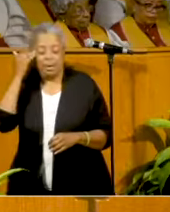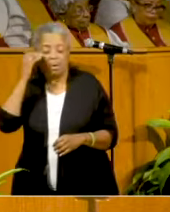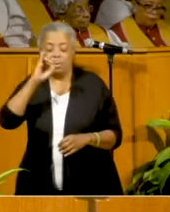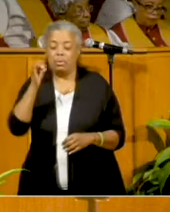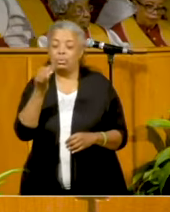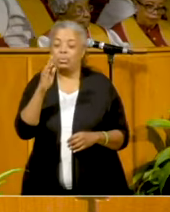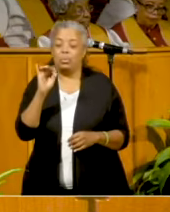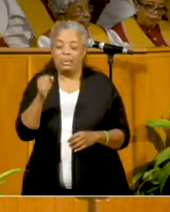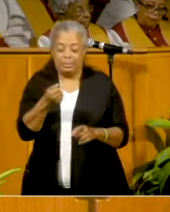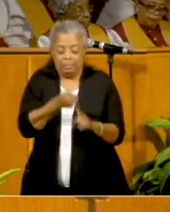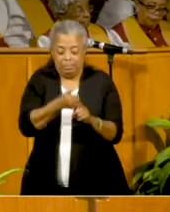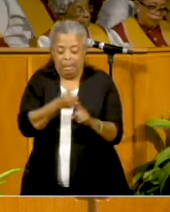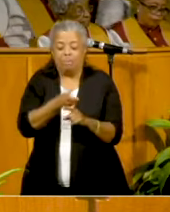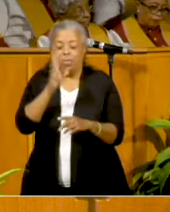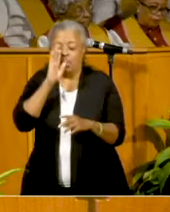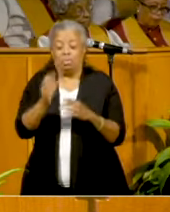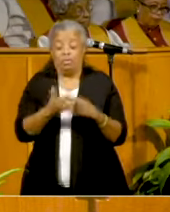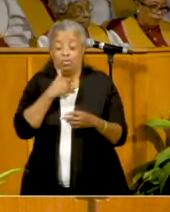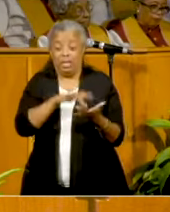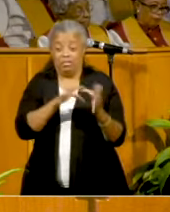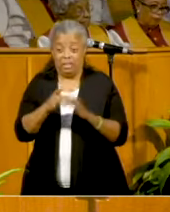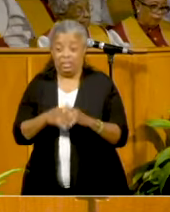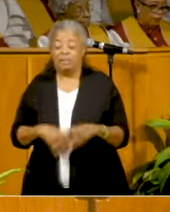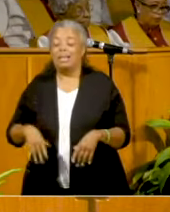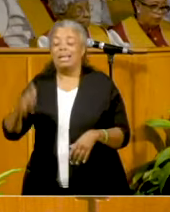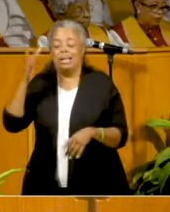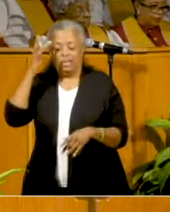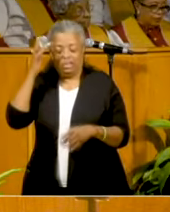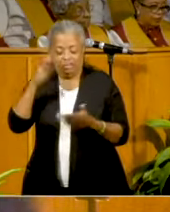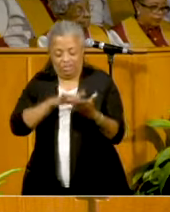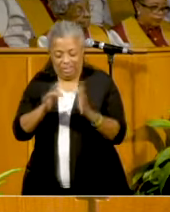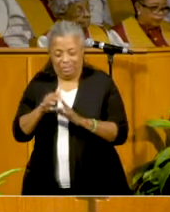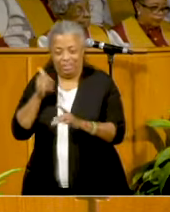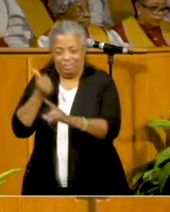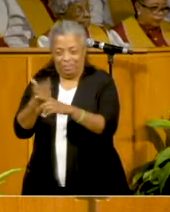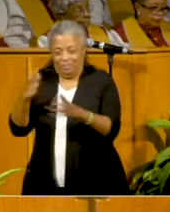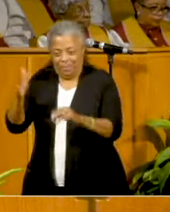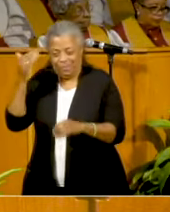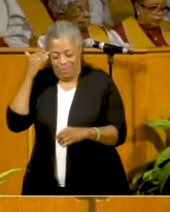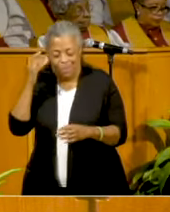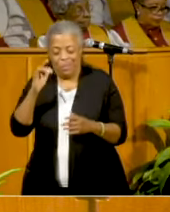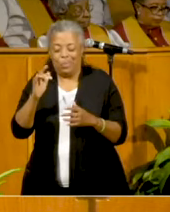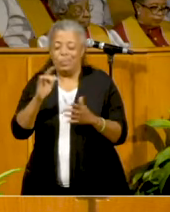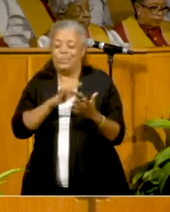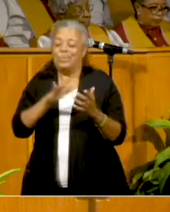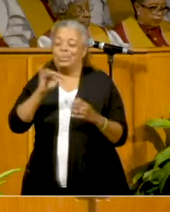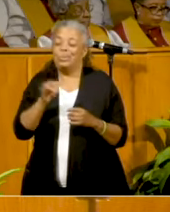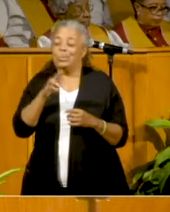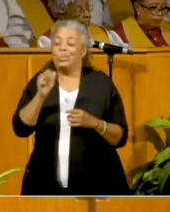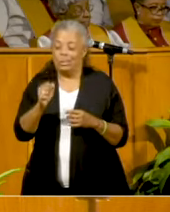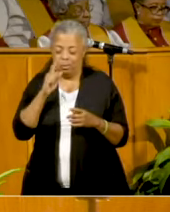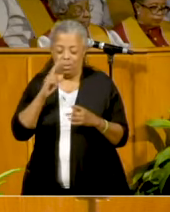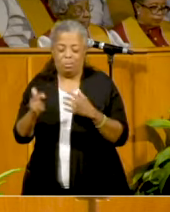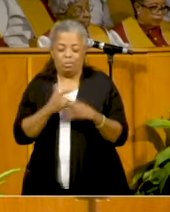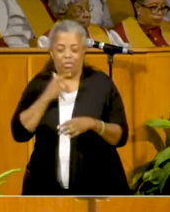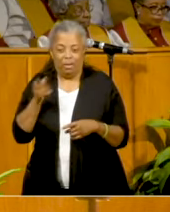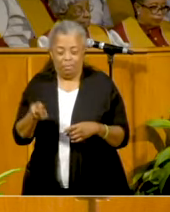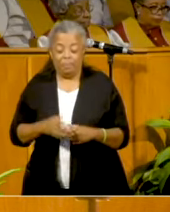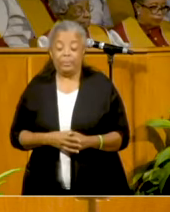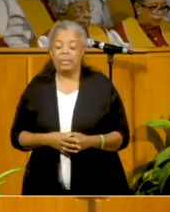Judas is the betrayer. Jesus knows Judas is the betrayer. And watch what